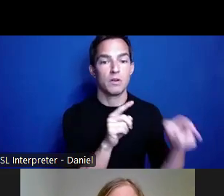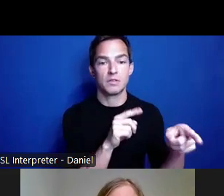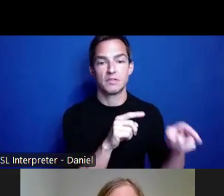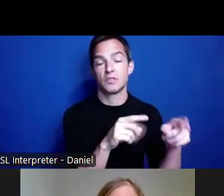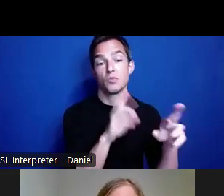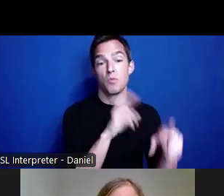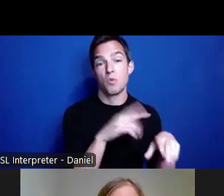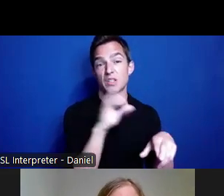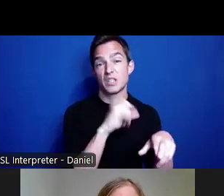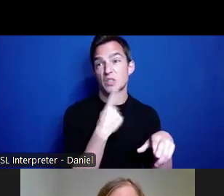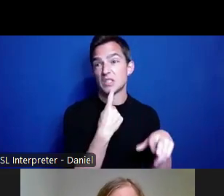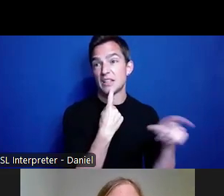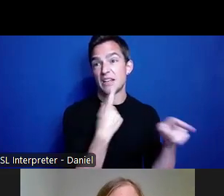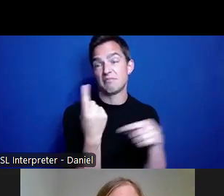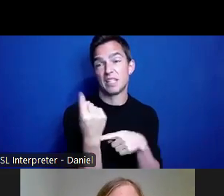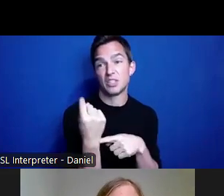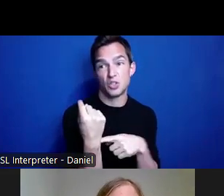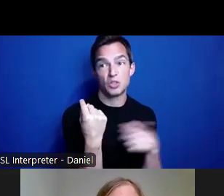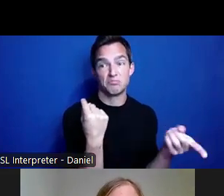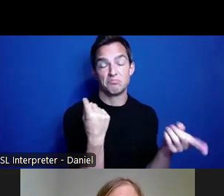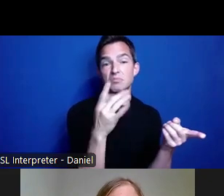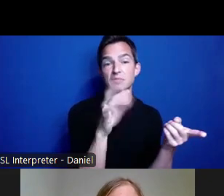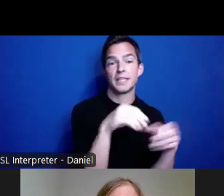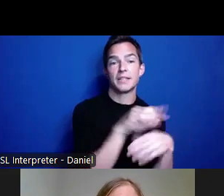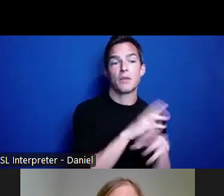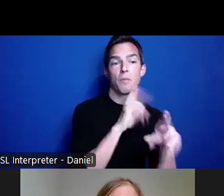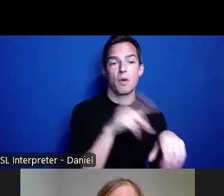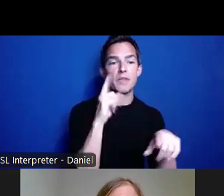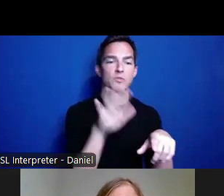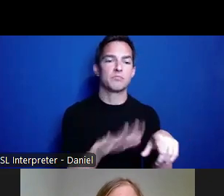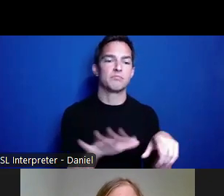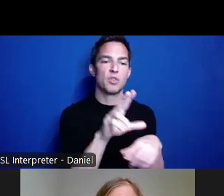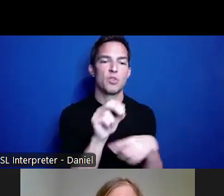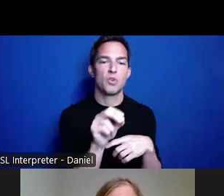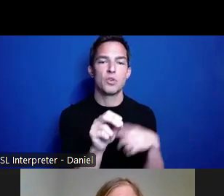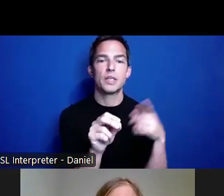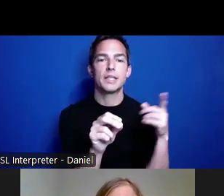report, I guess you could say, last year. And in the report, I think there was like 30